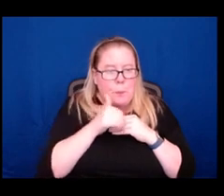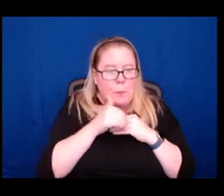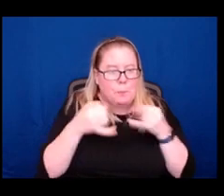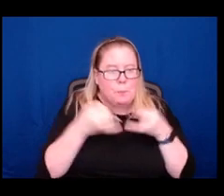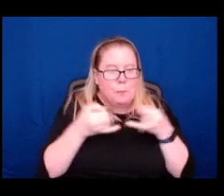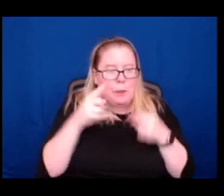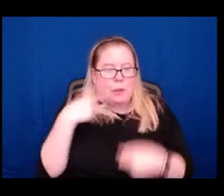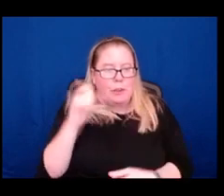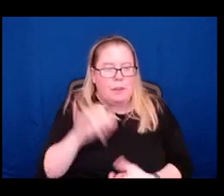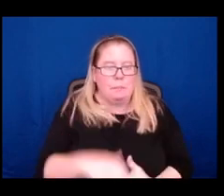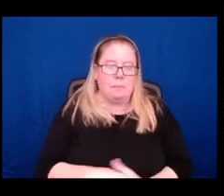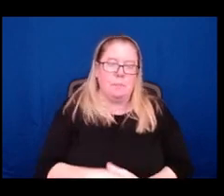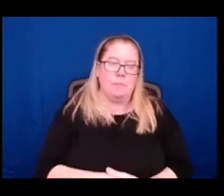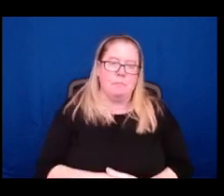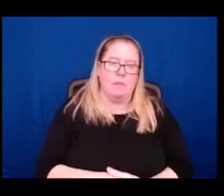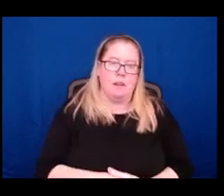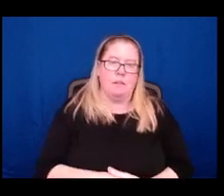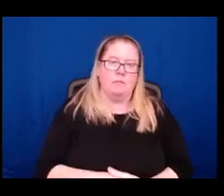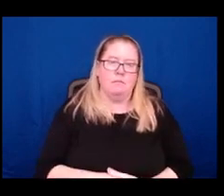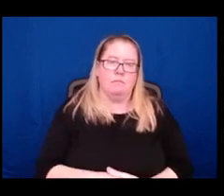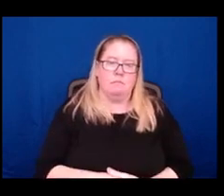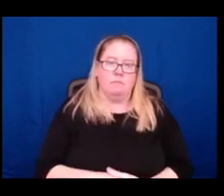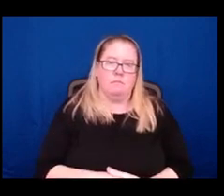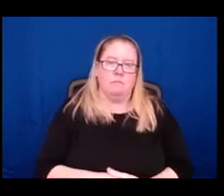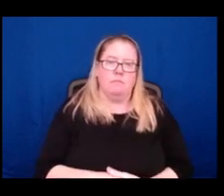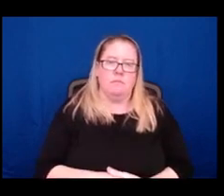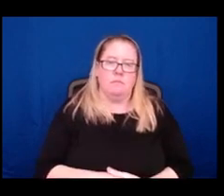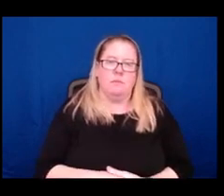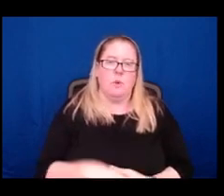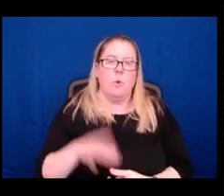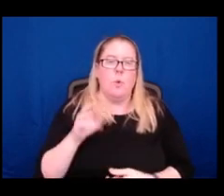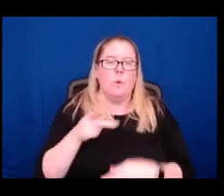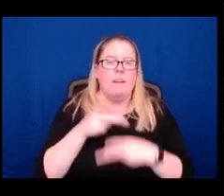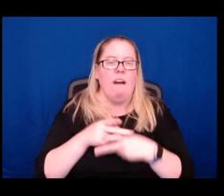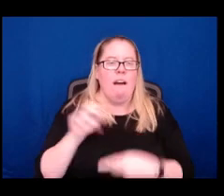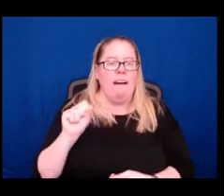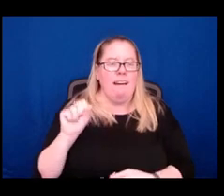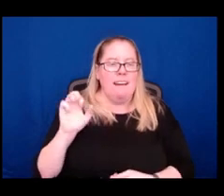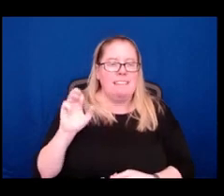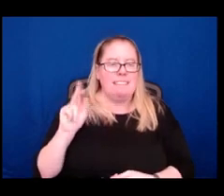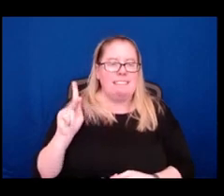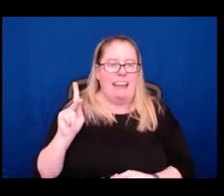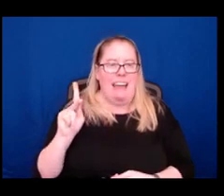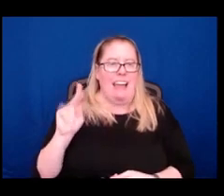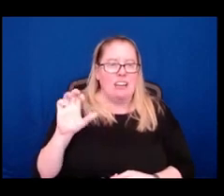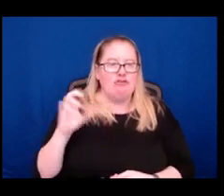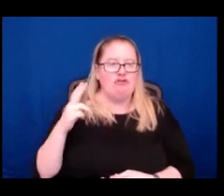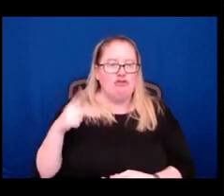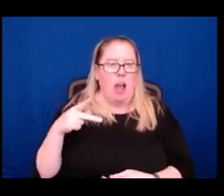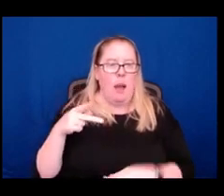cut. This is what's considered a stack chop, guys, with a little chef school real quick.